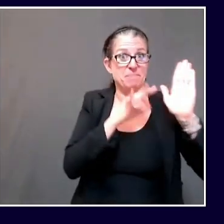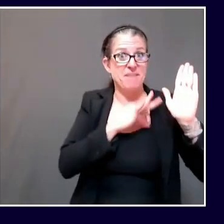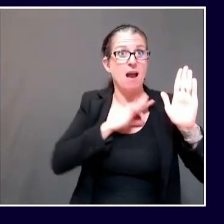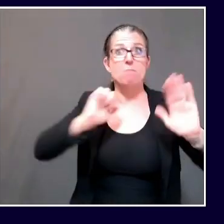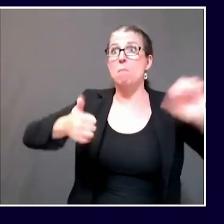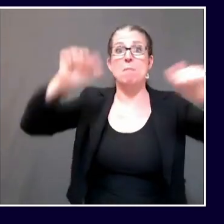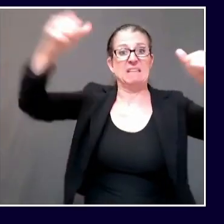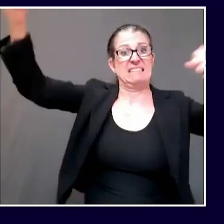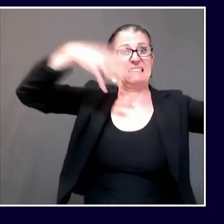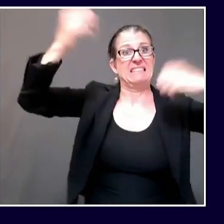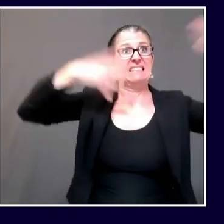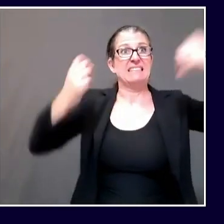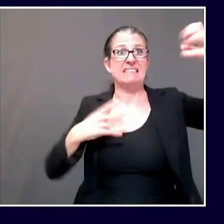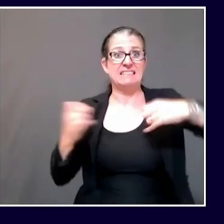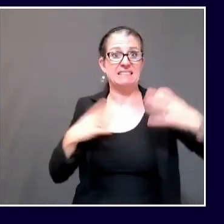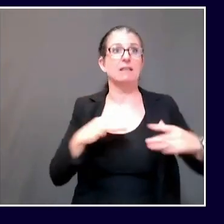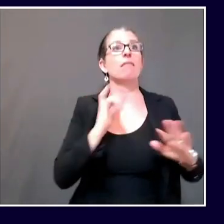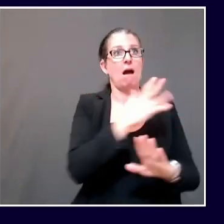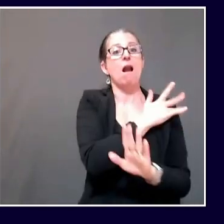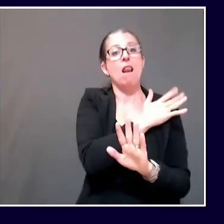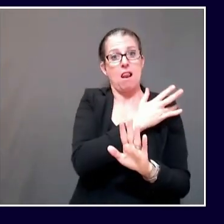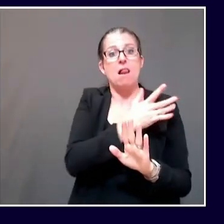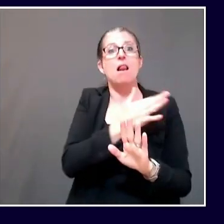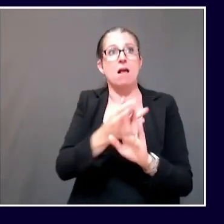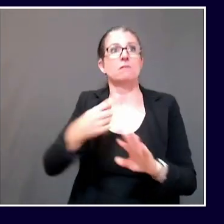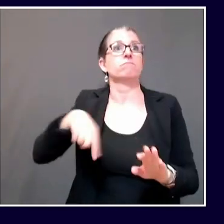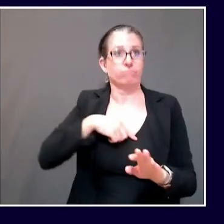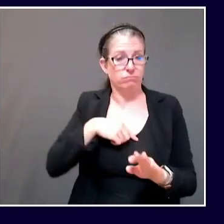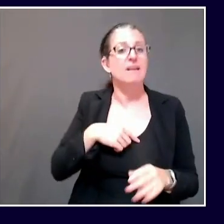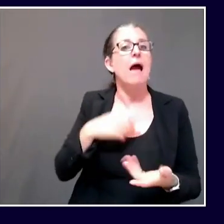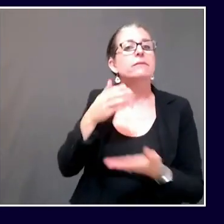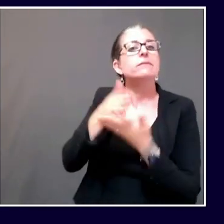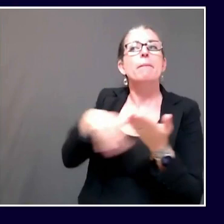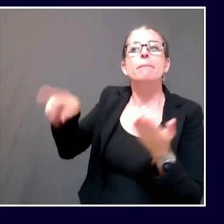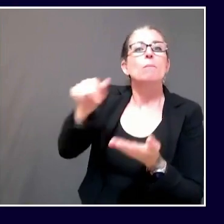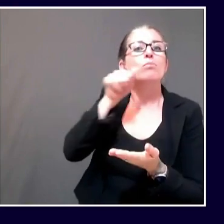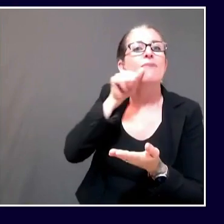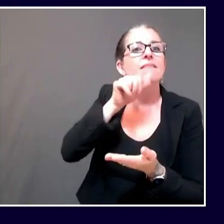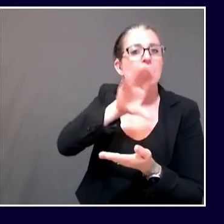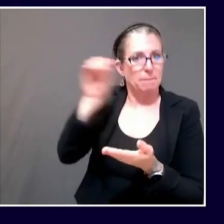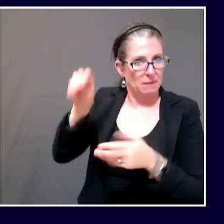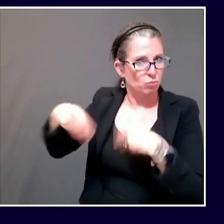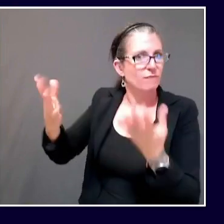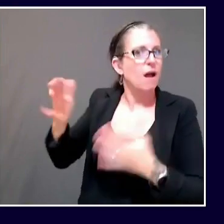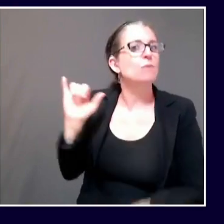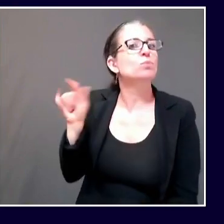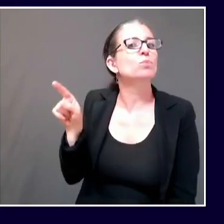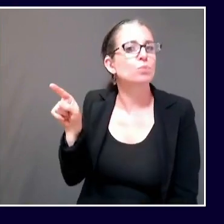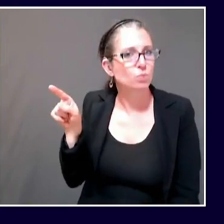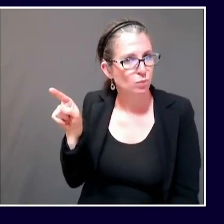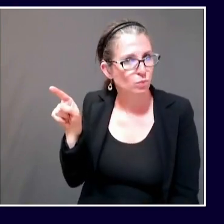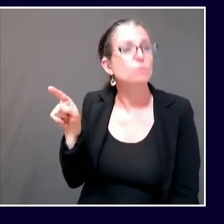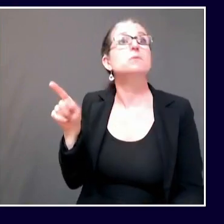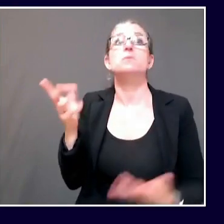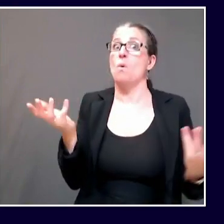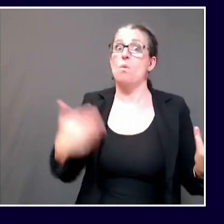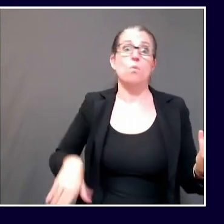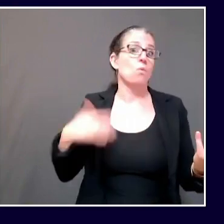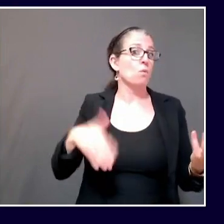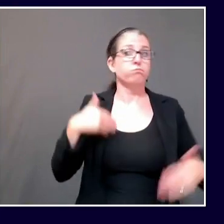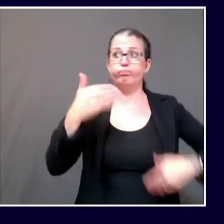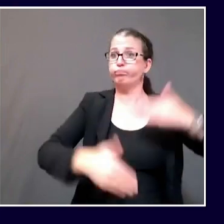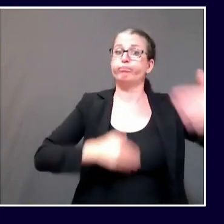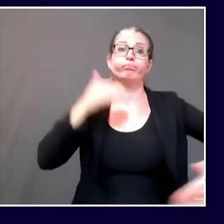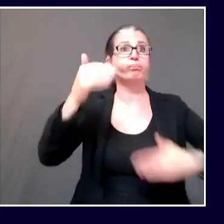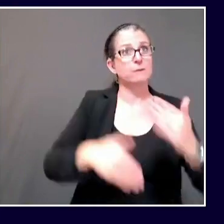send sites, please visit the Keep Maine Healthy website. And with that, I'll turn it back over to Dr. Shah for questions.